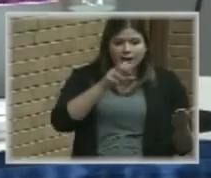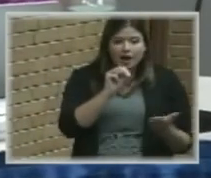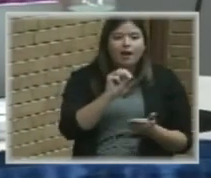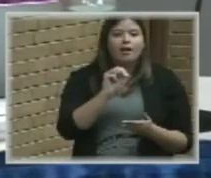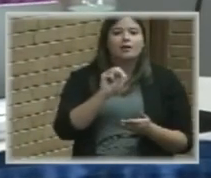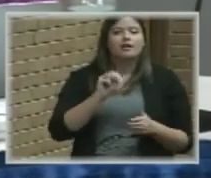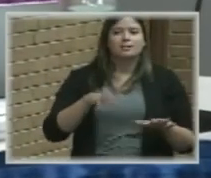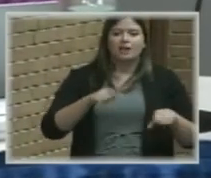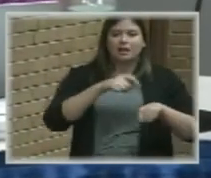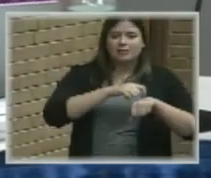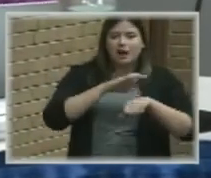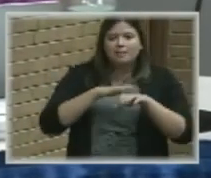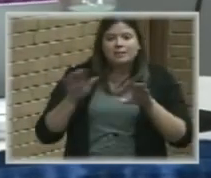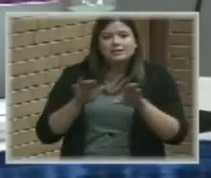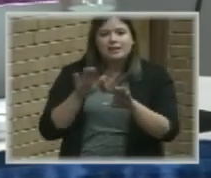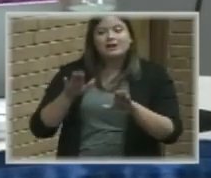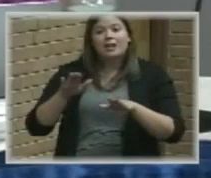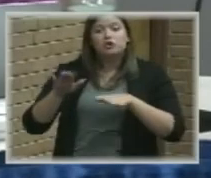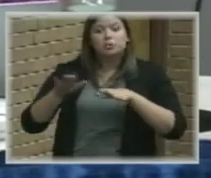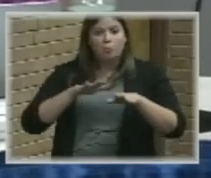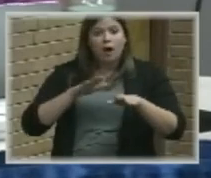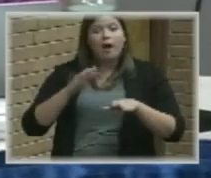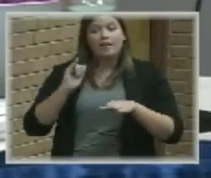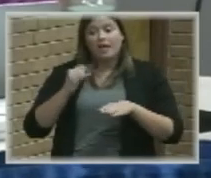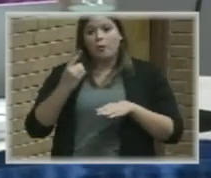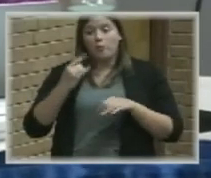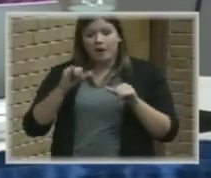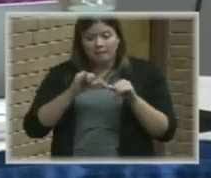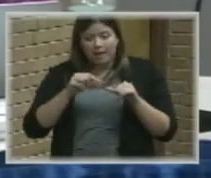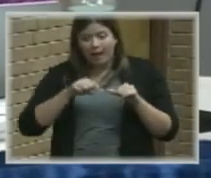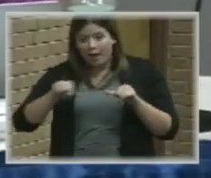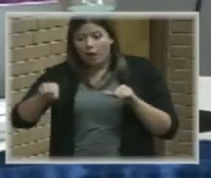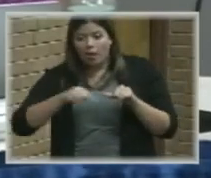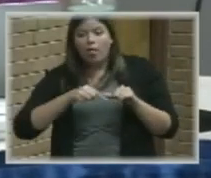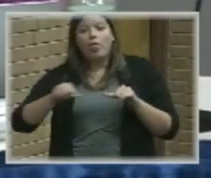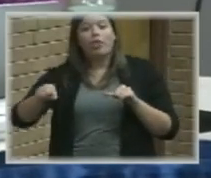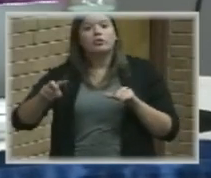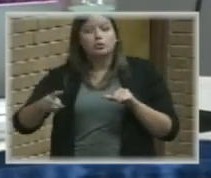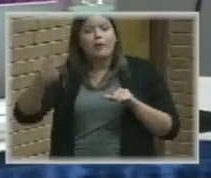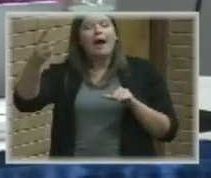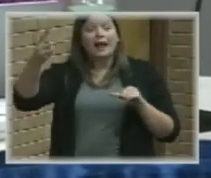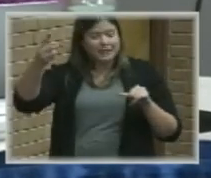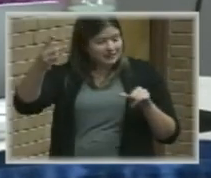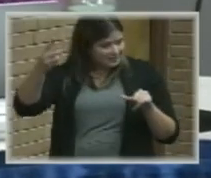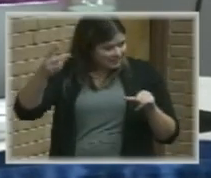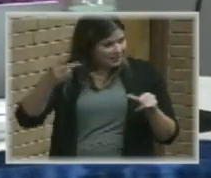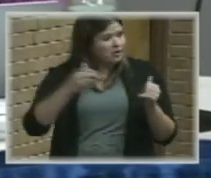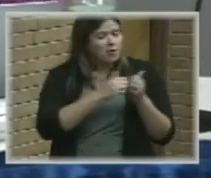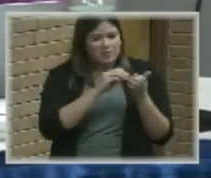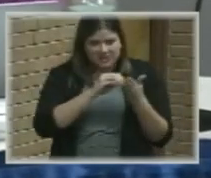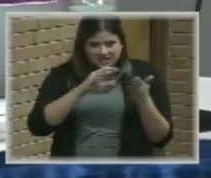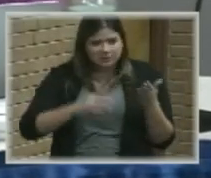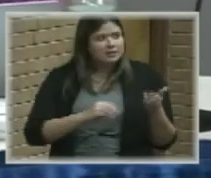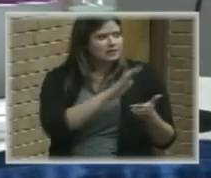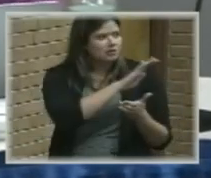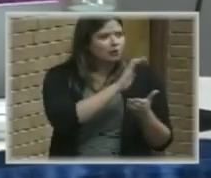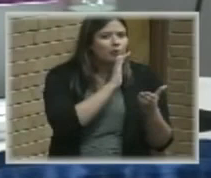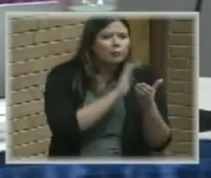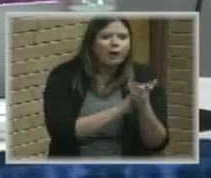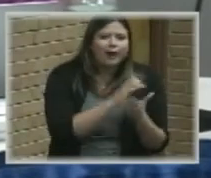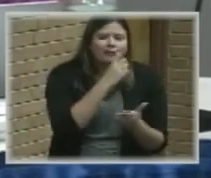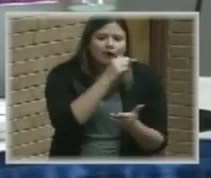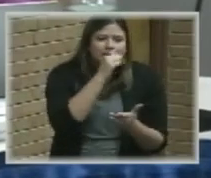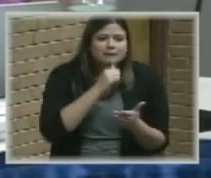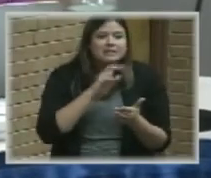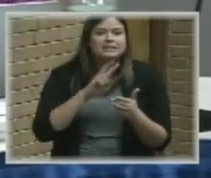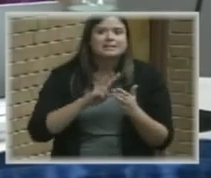that 1 mile stretch twice over with the students, and to thank your wife for her patience while you did the second